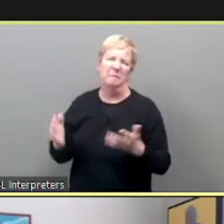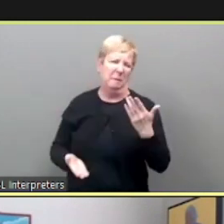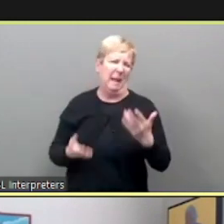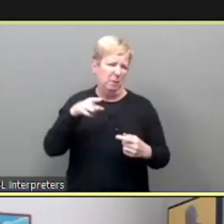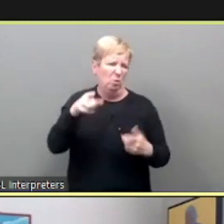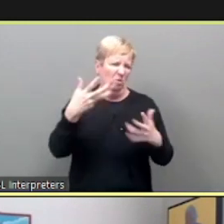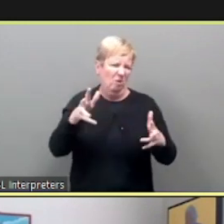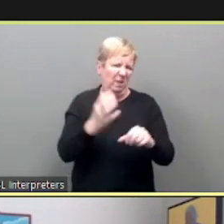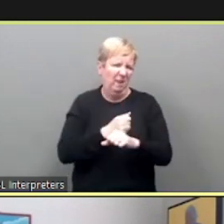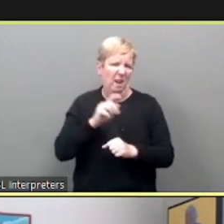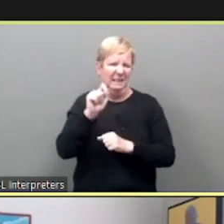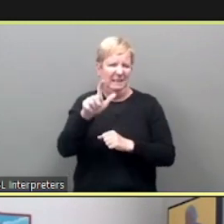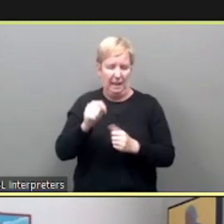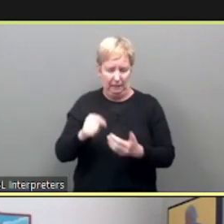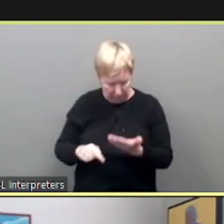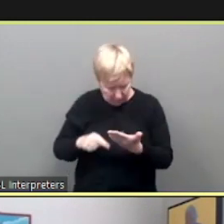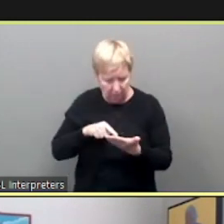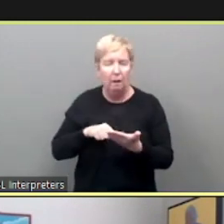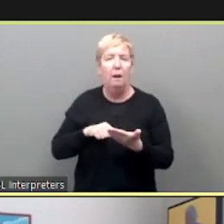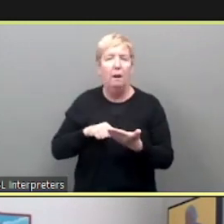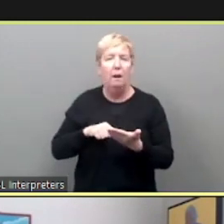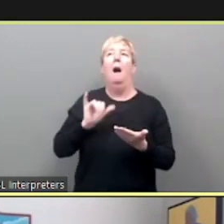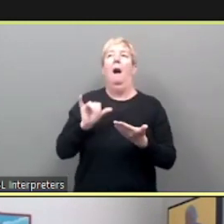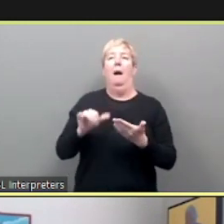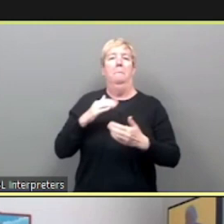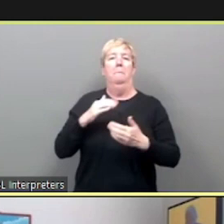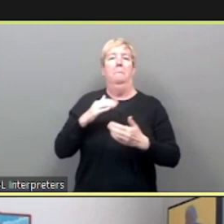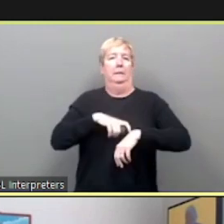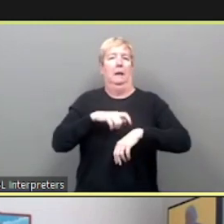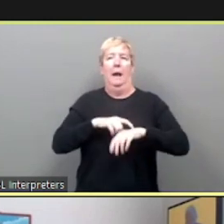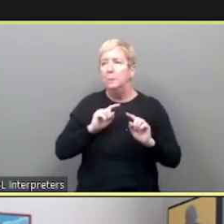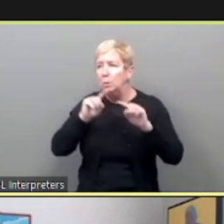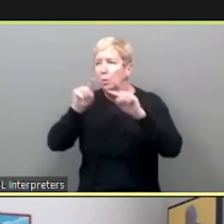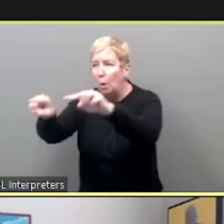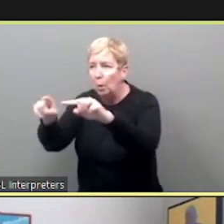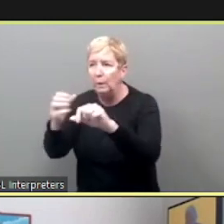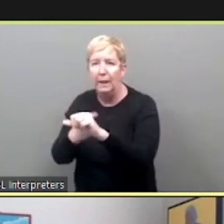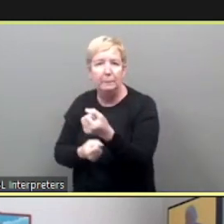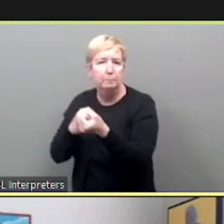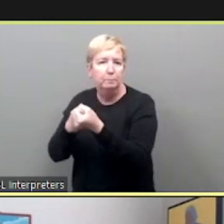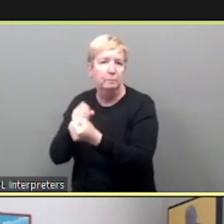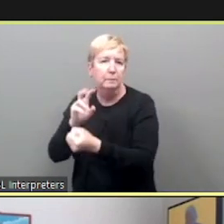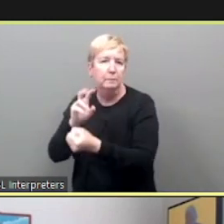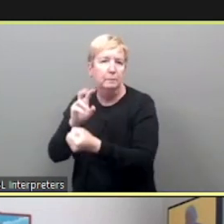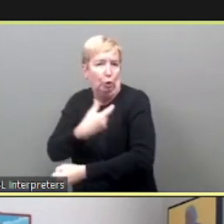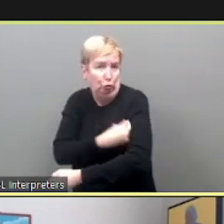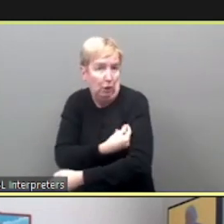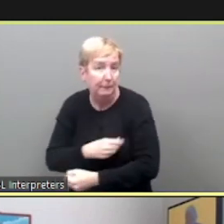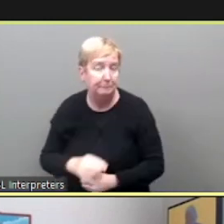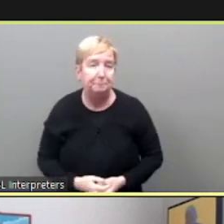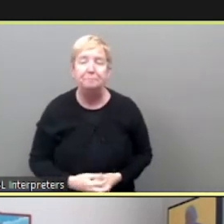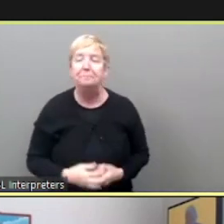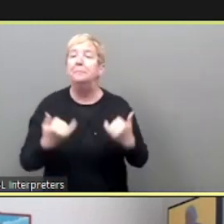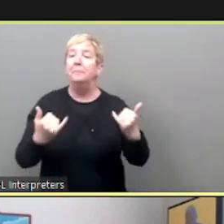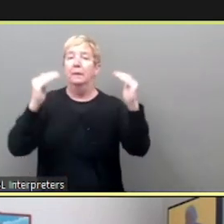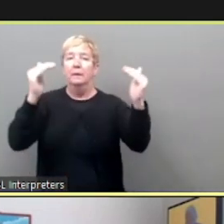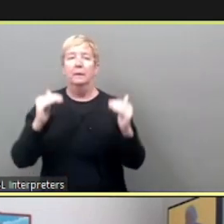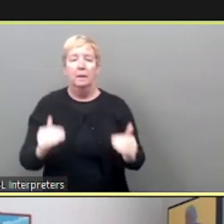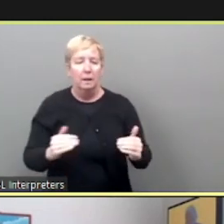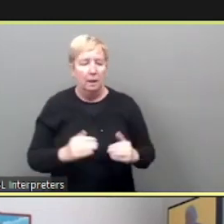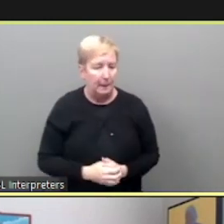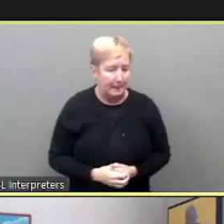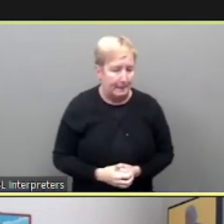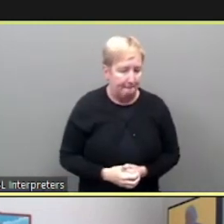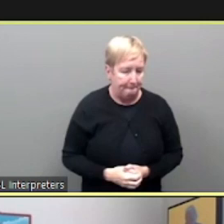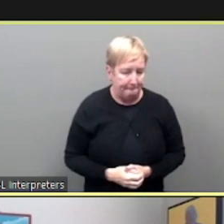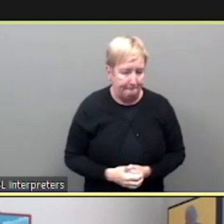already, and so that will kind of remind you to go get an appointment. Next slide. The other thing is